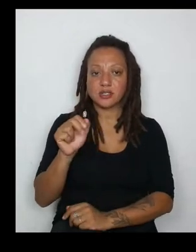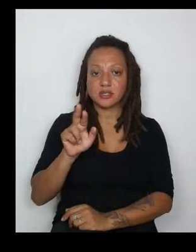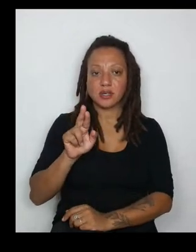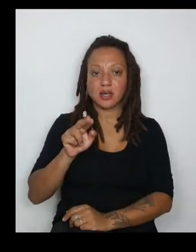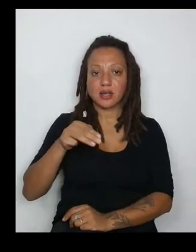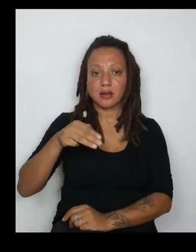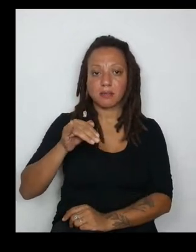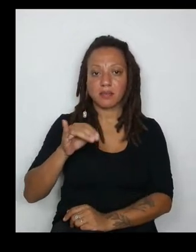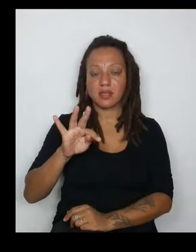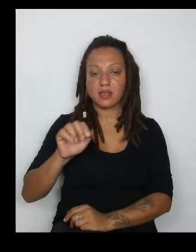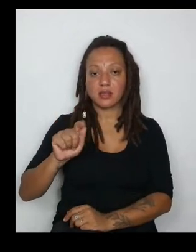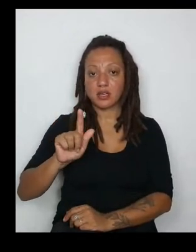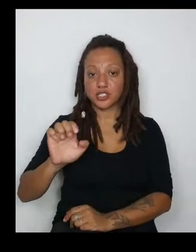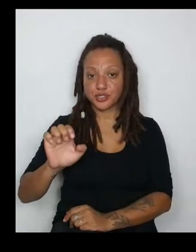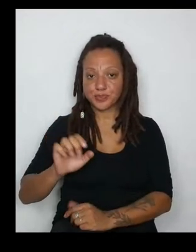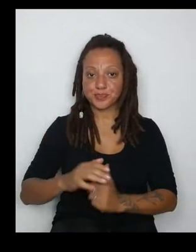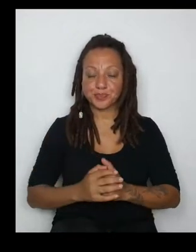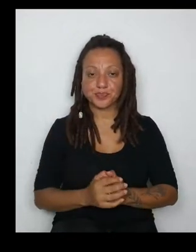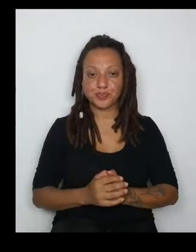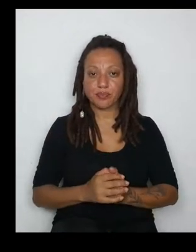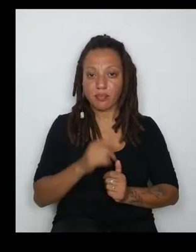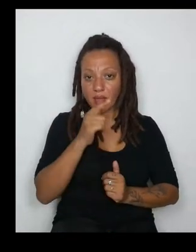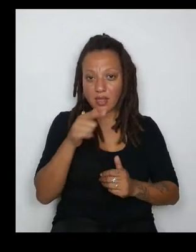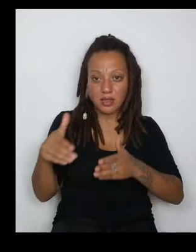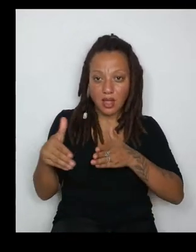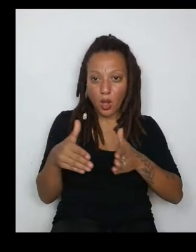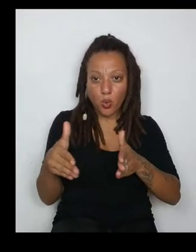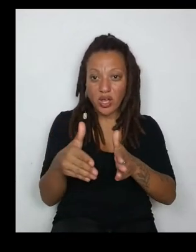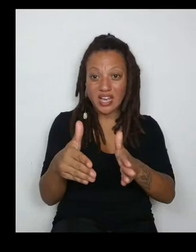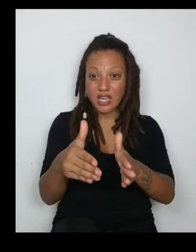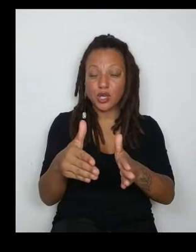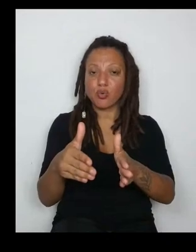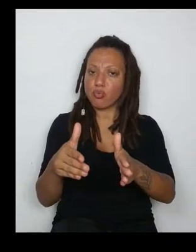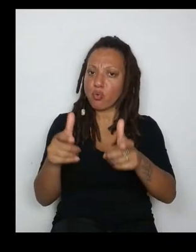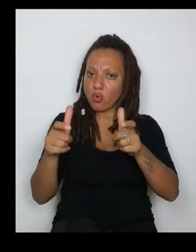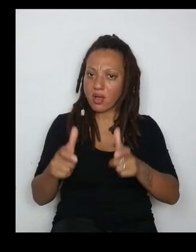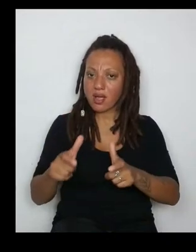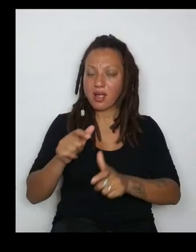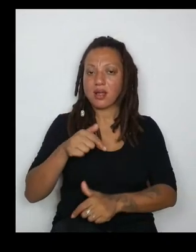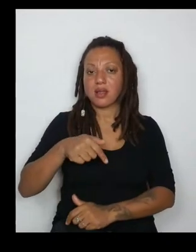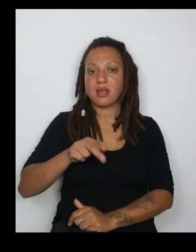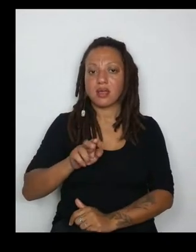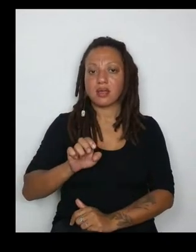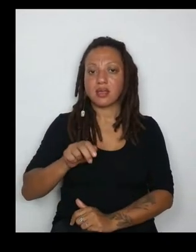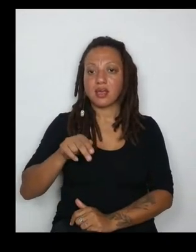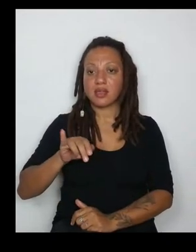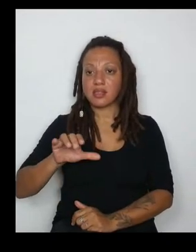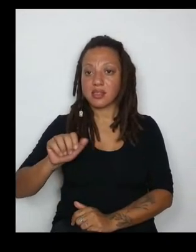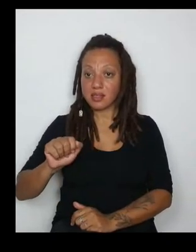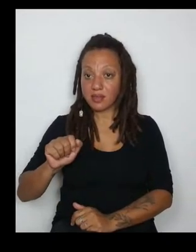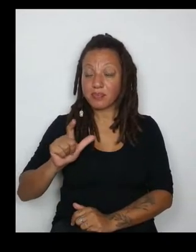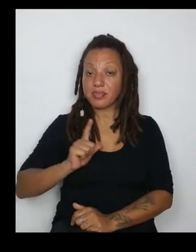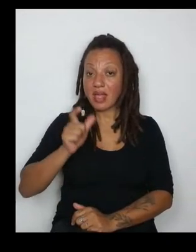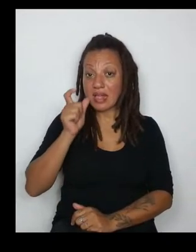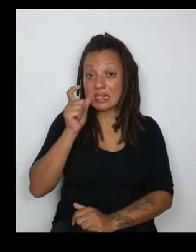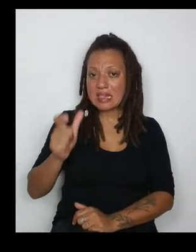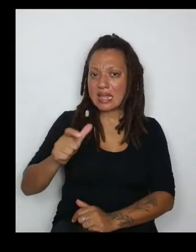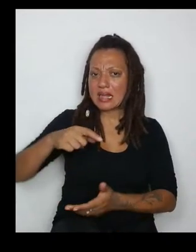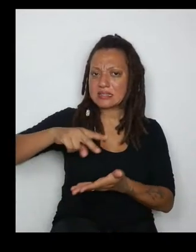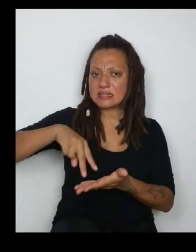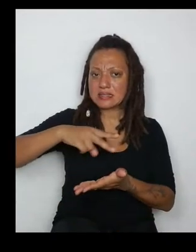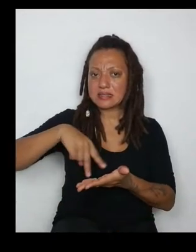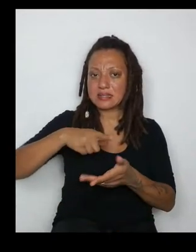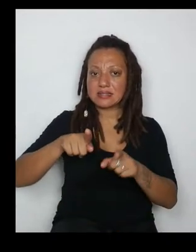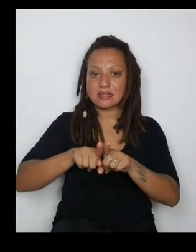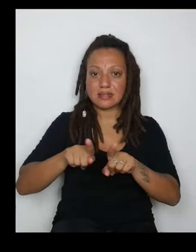but he's interested interested in these particular uh dances he's supposed to be dancing by coco dance it's a highly sexualized east